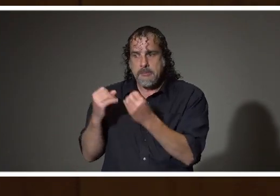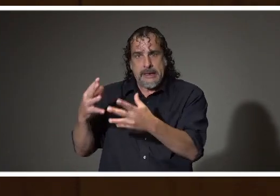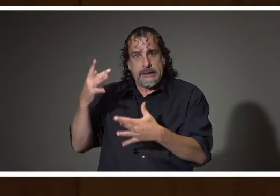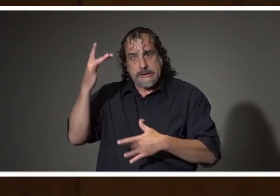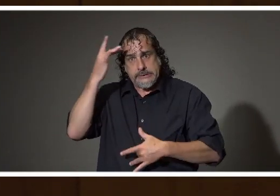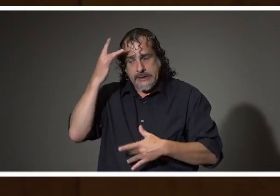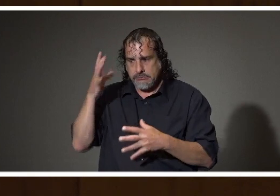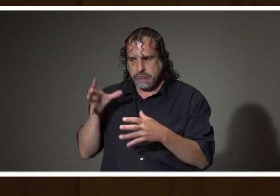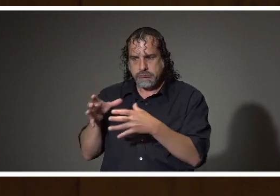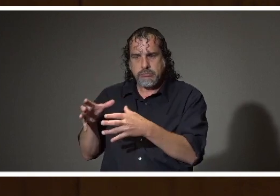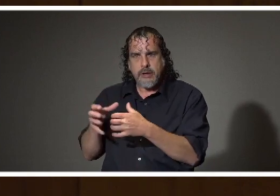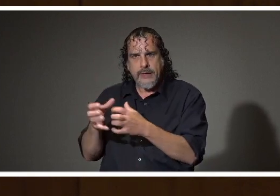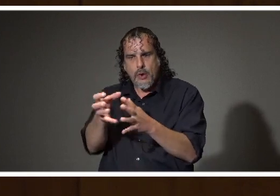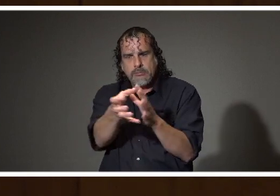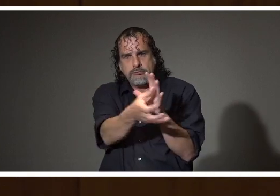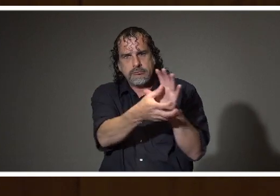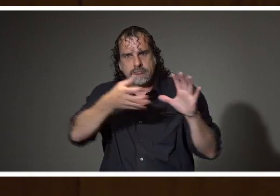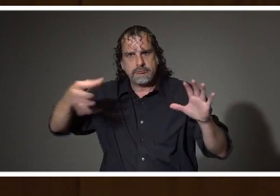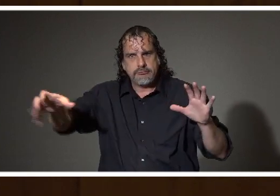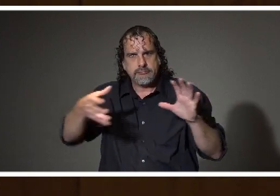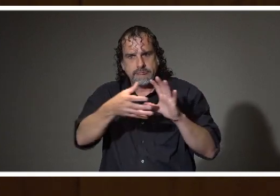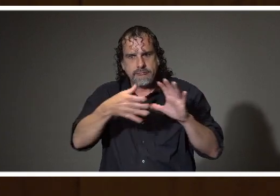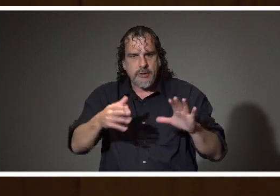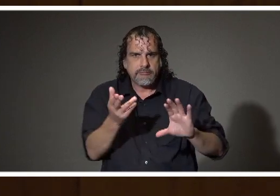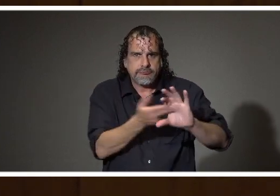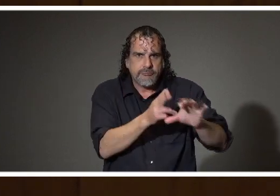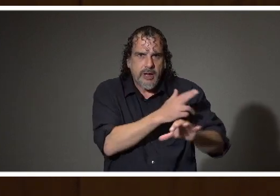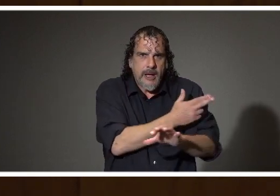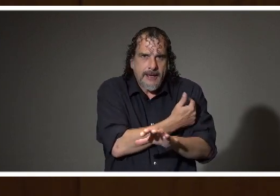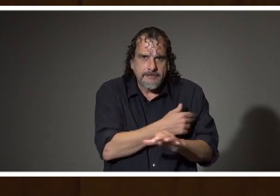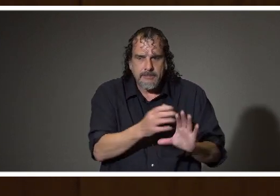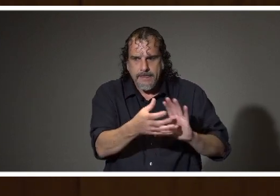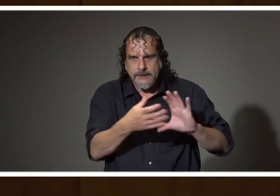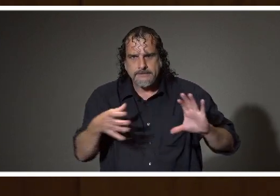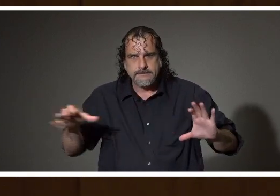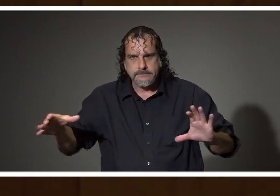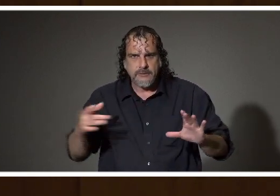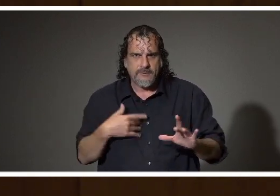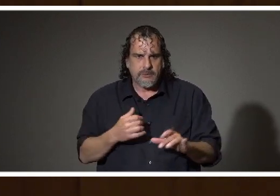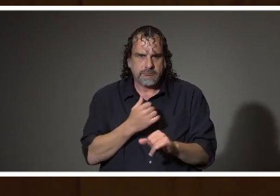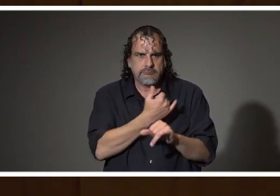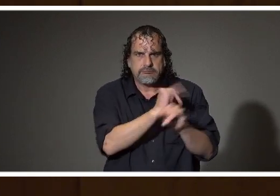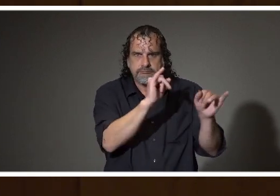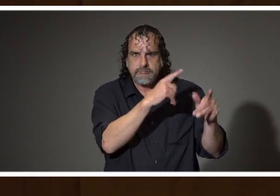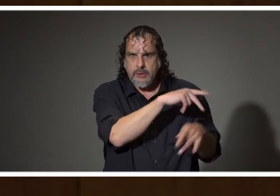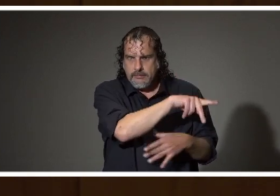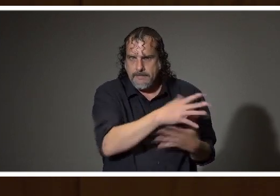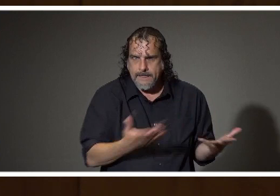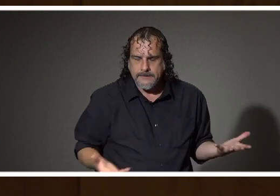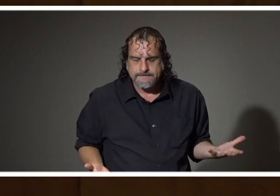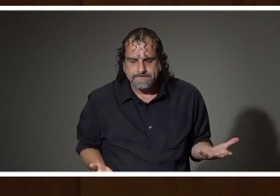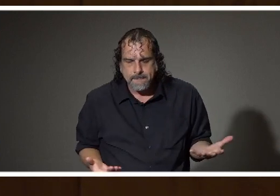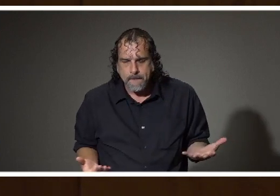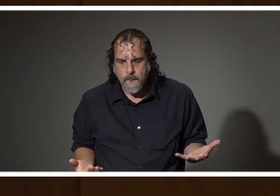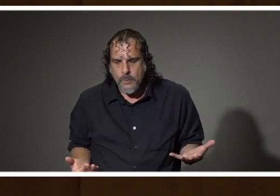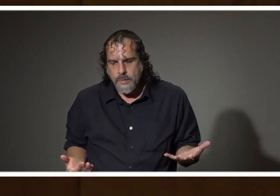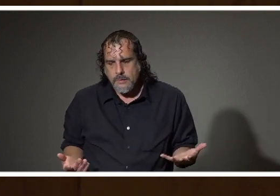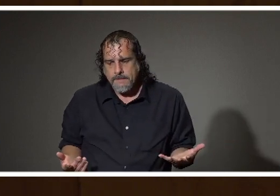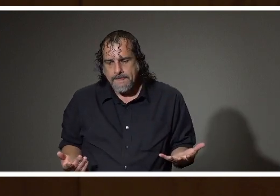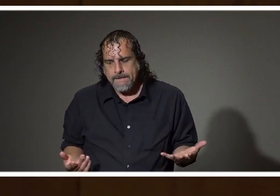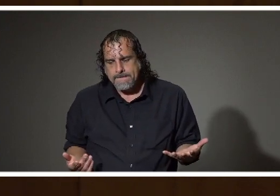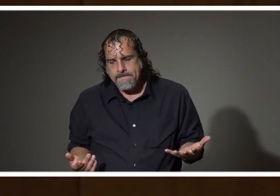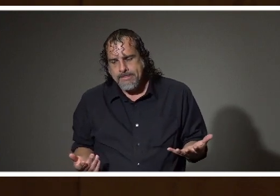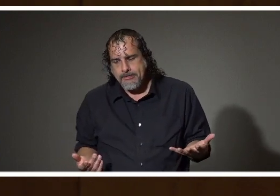are removed. They're hospitalized or taken out for safety reasons. This is something that we have a